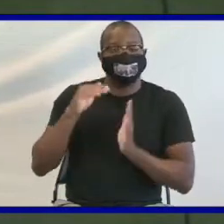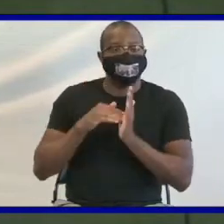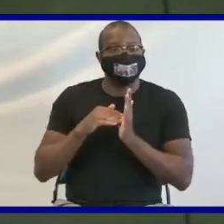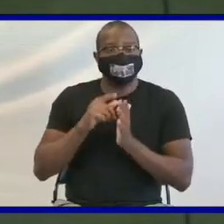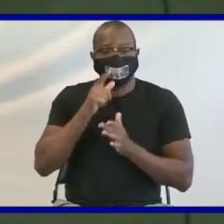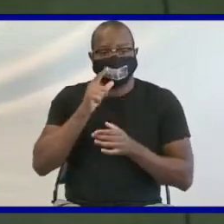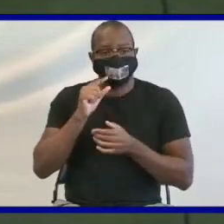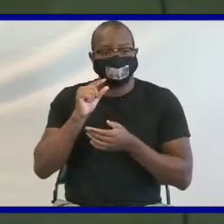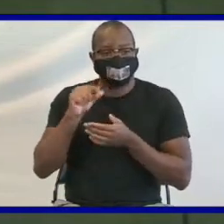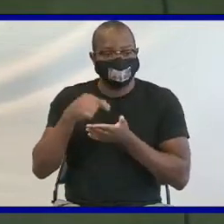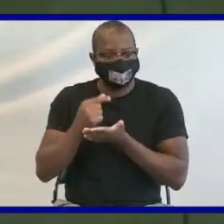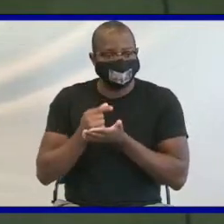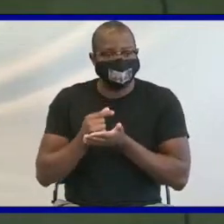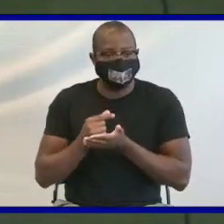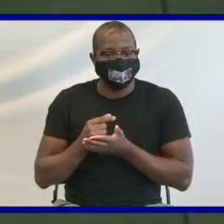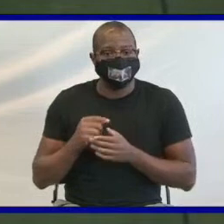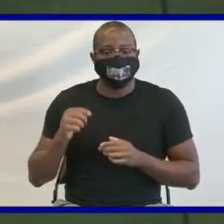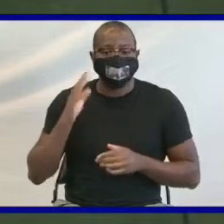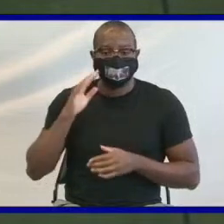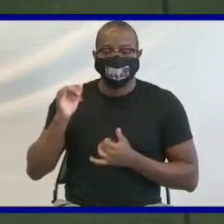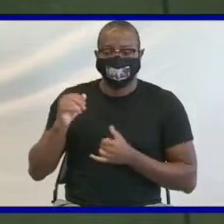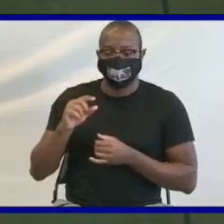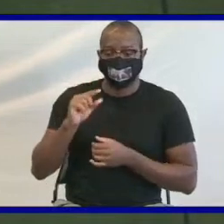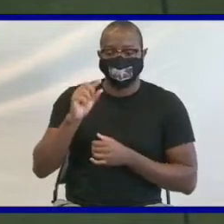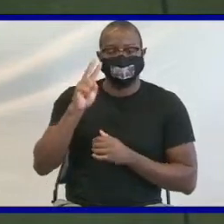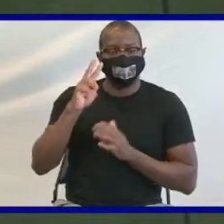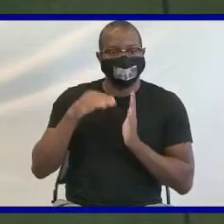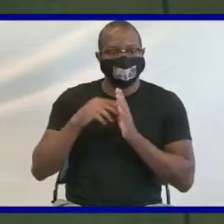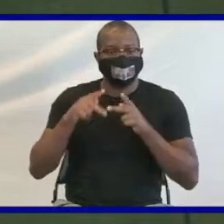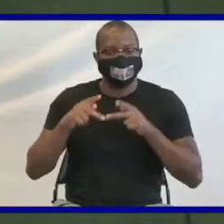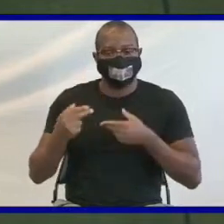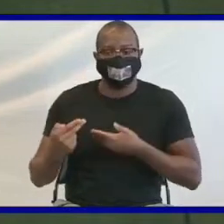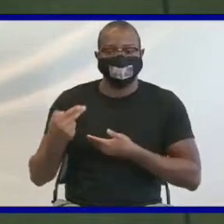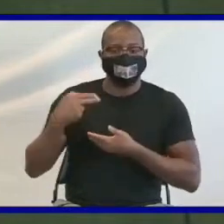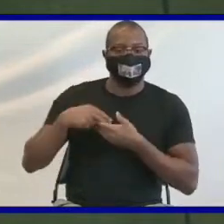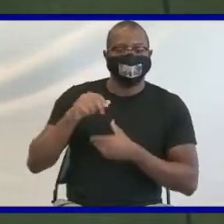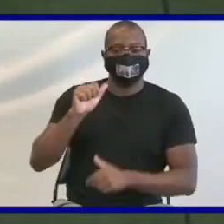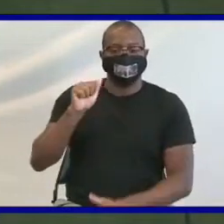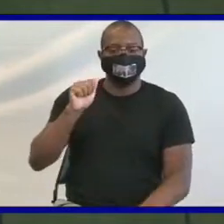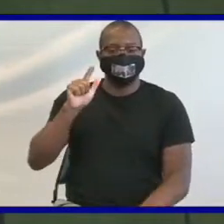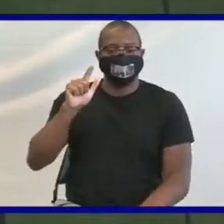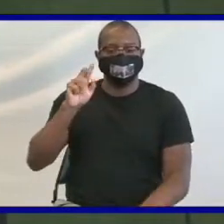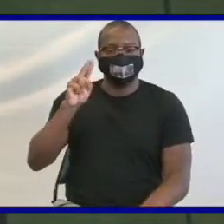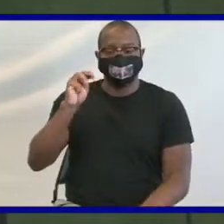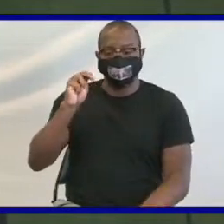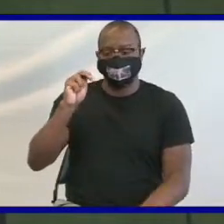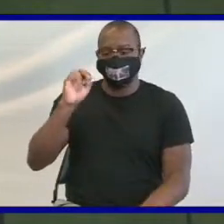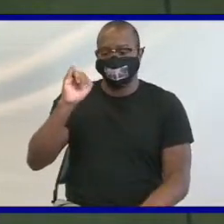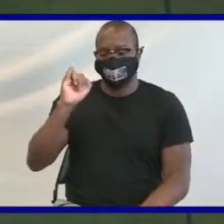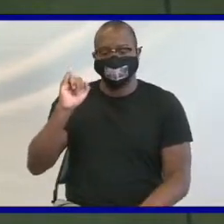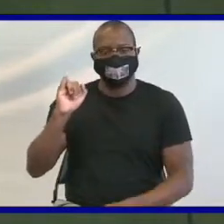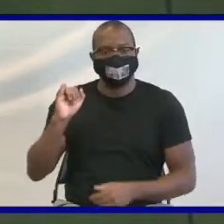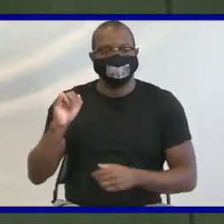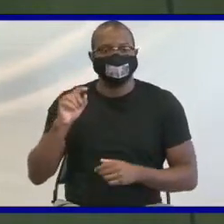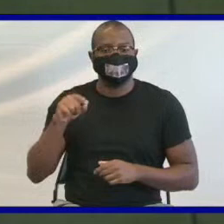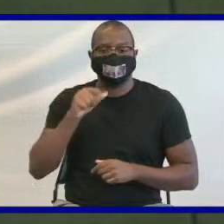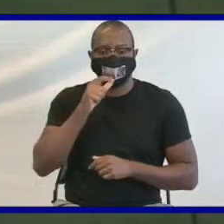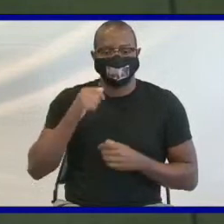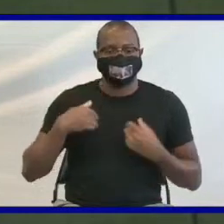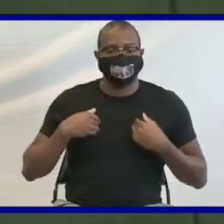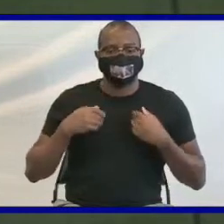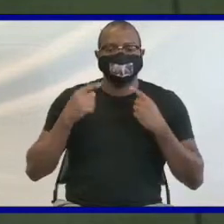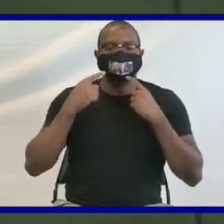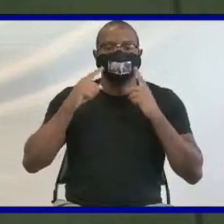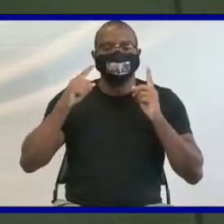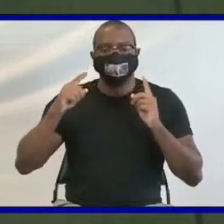graduates who will join a solid foundation of Akron alumni, grounded in achievement, one with a reputation for putting our heads down and going